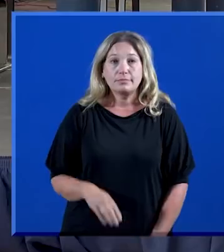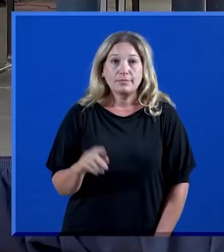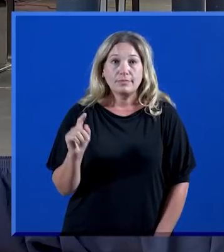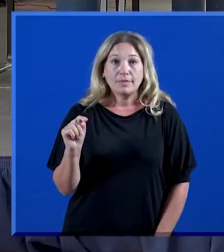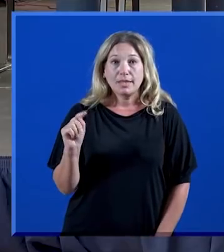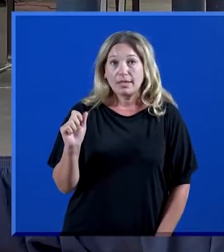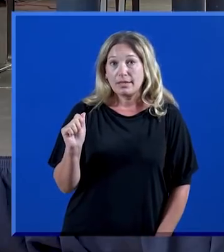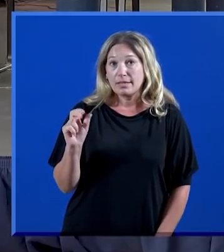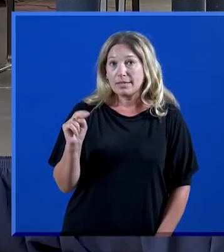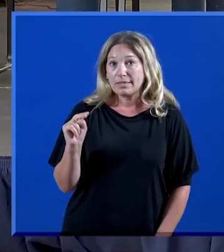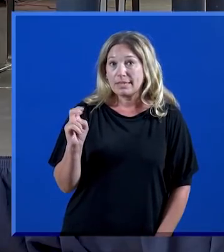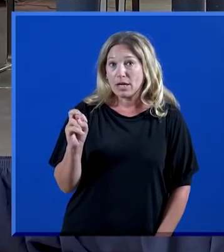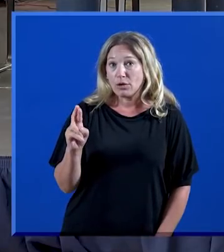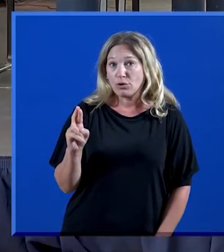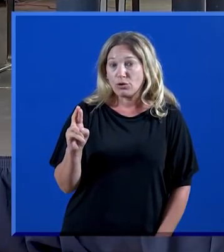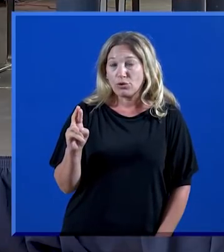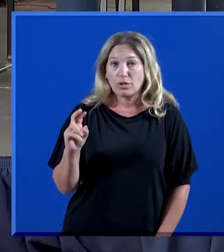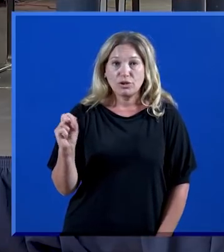Tanner Schaefer.